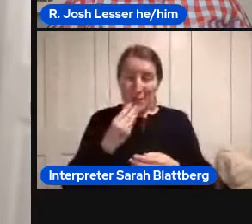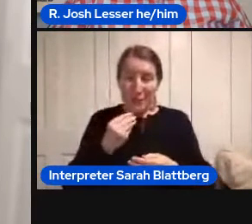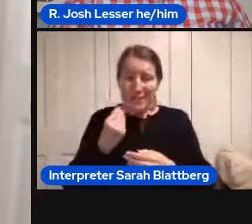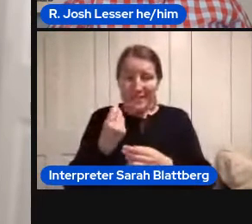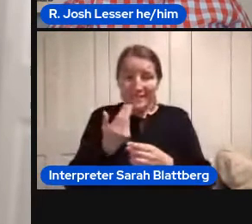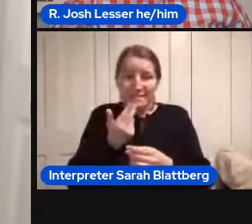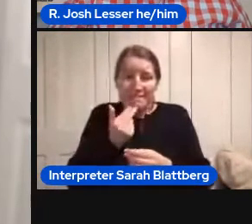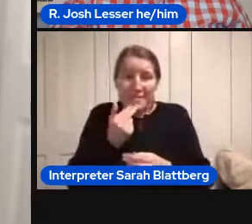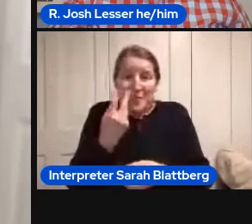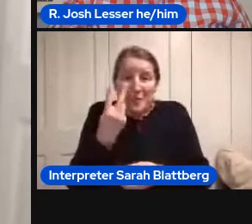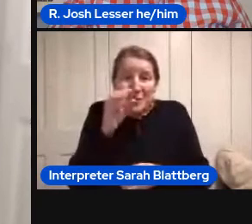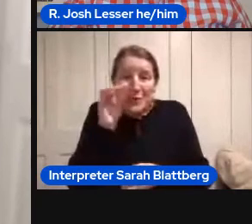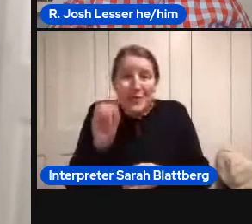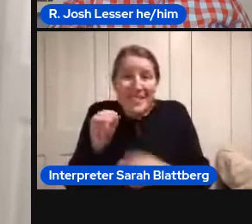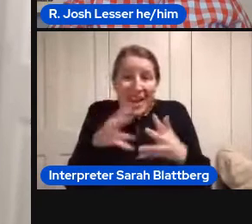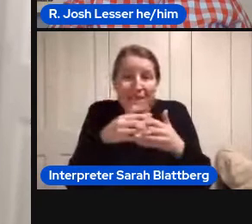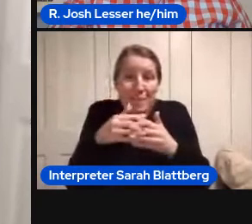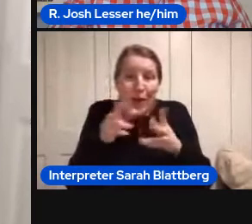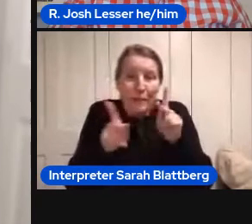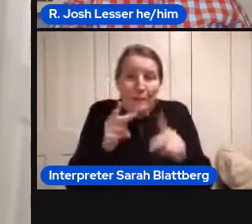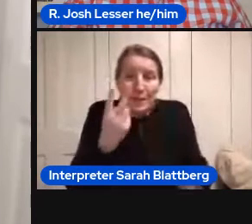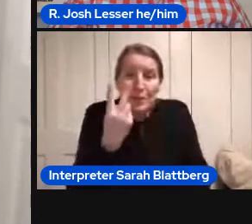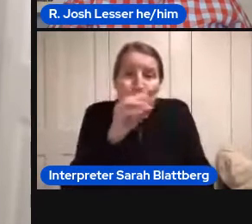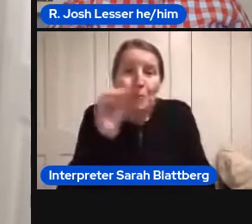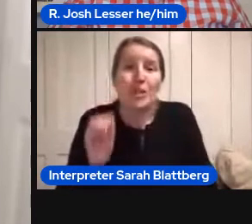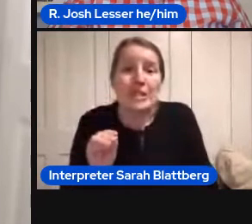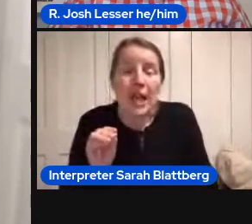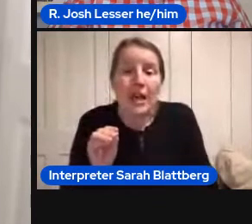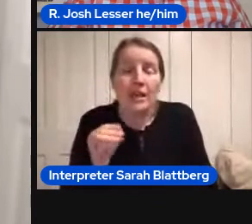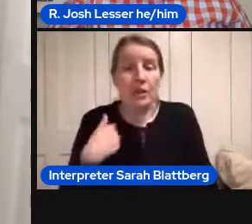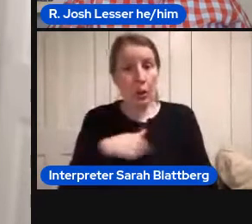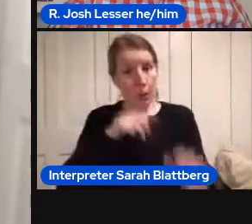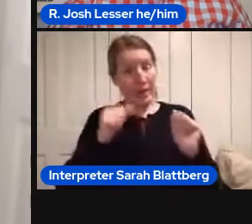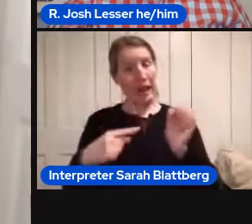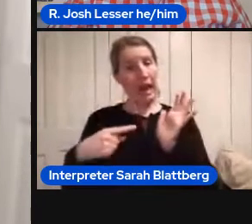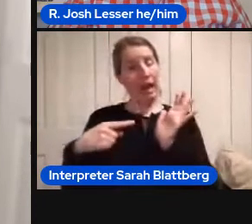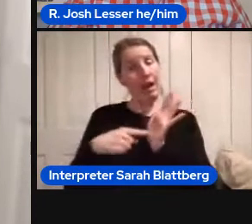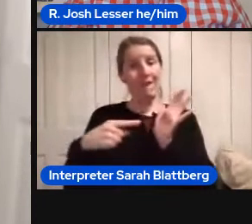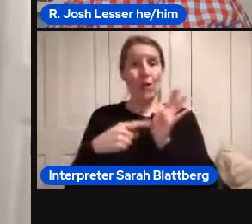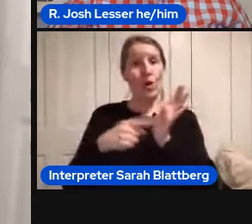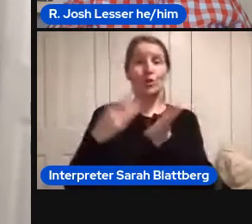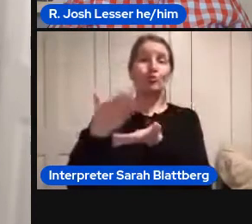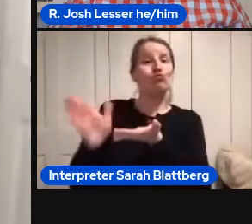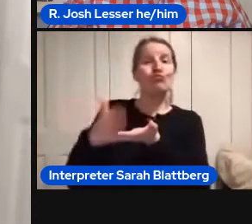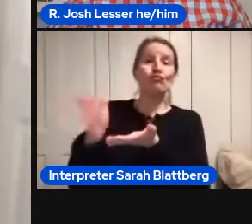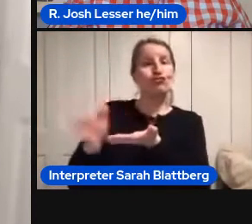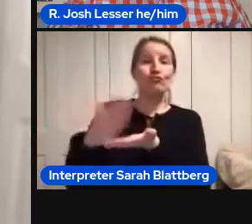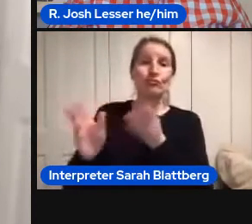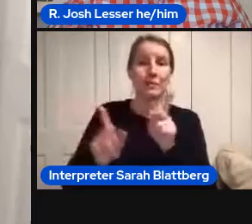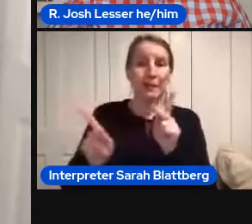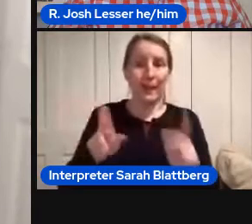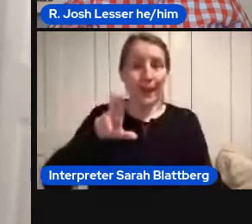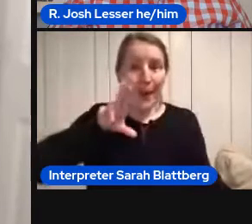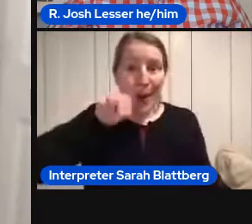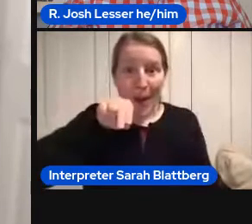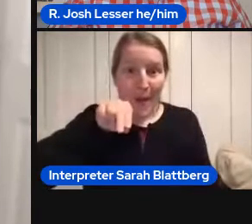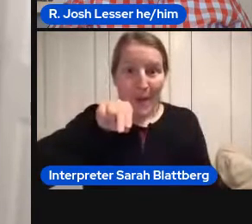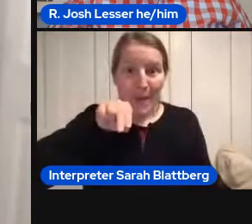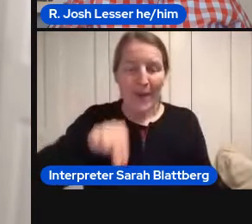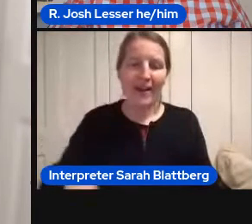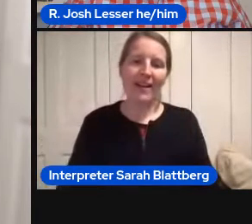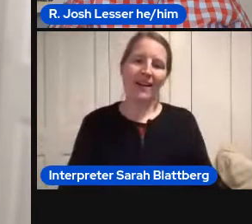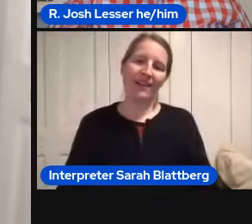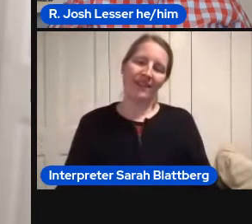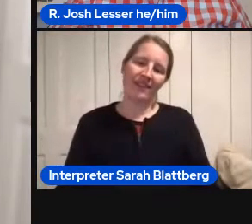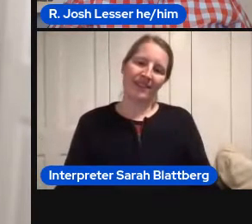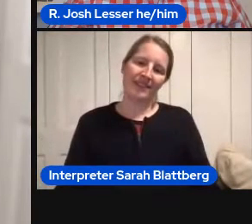can't afford to lose people who actively want to participate in Jewish life.